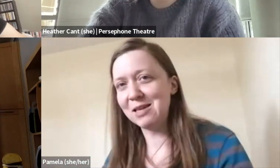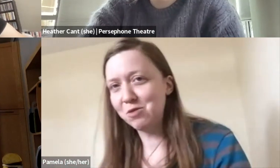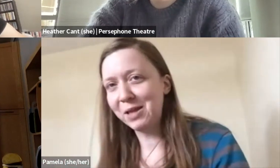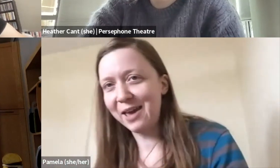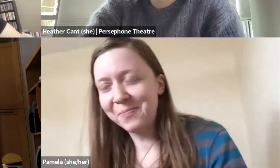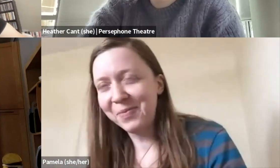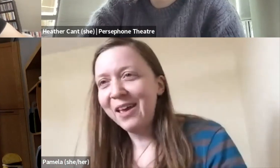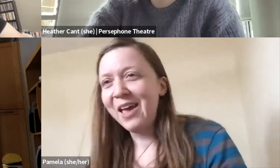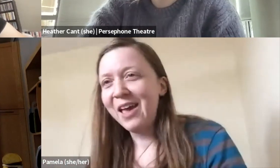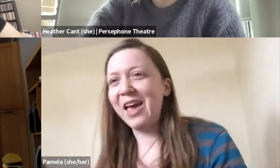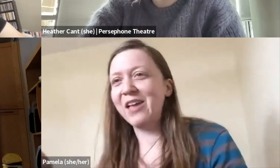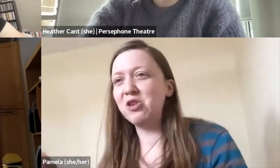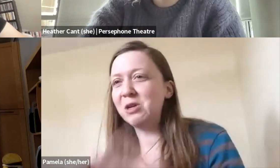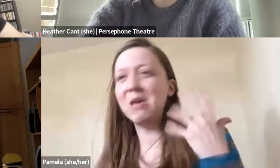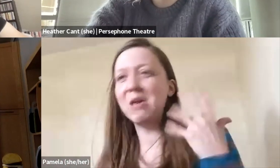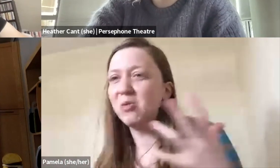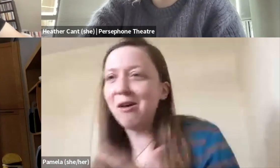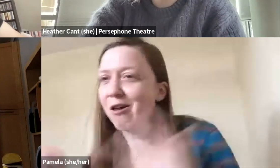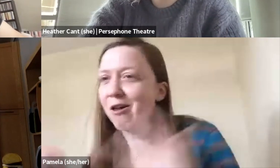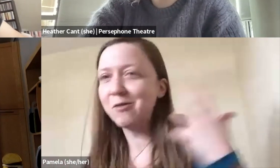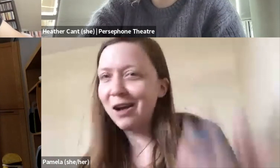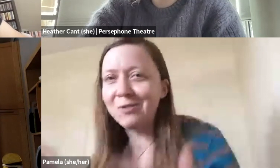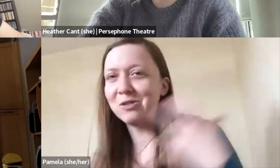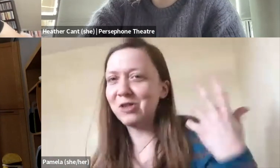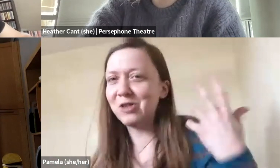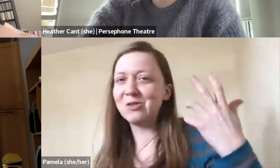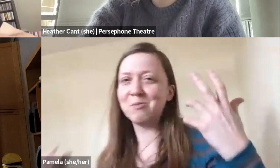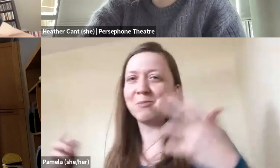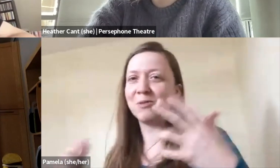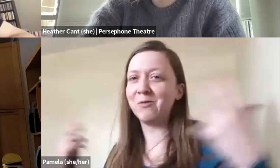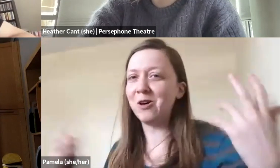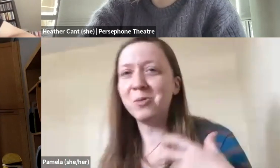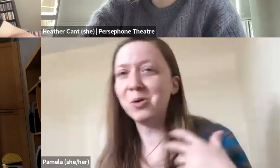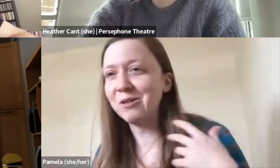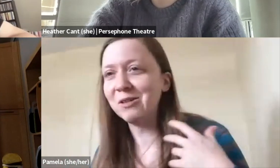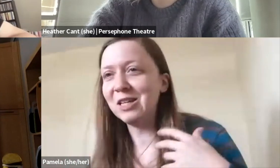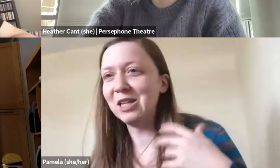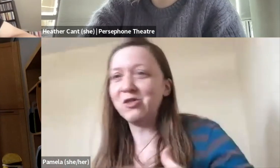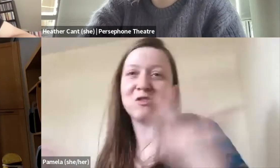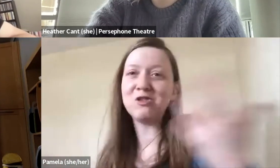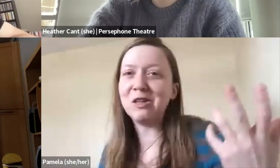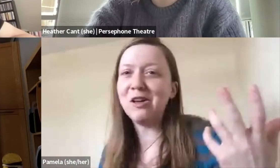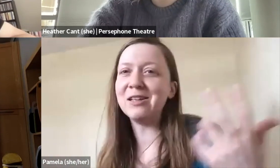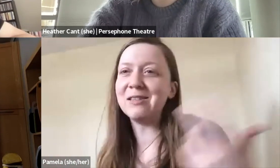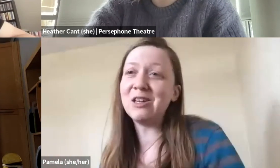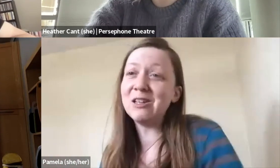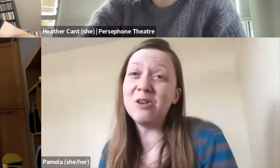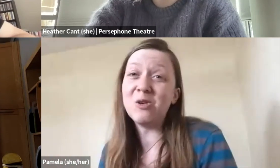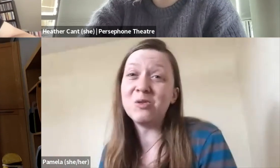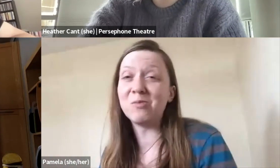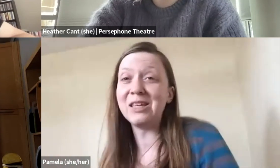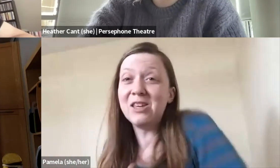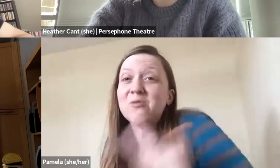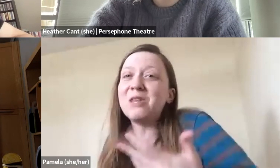main stage play. And you could mingle with all of the actors, the directors, the people involved, the board, you know, and just the general audience. And you